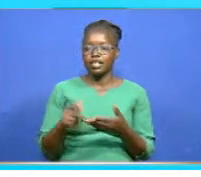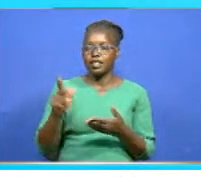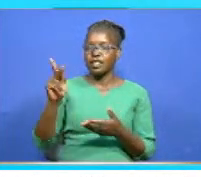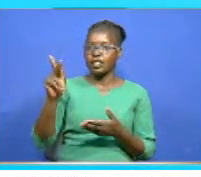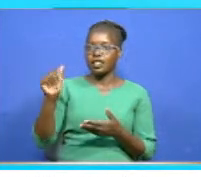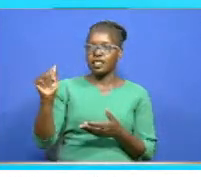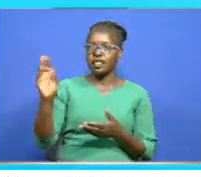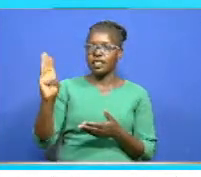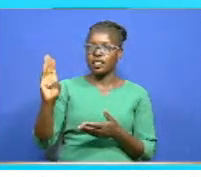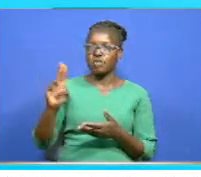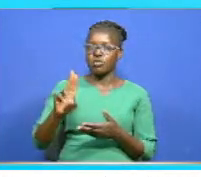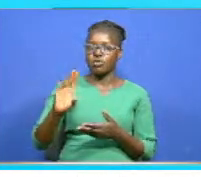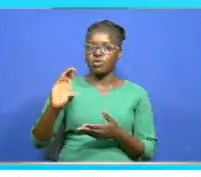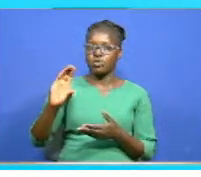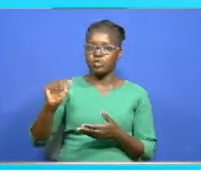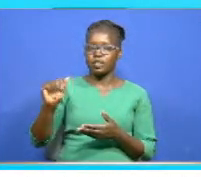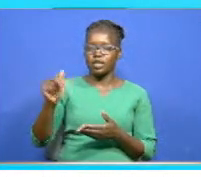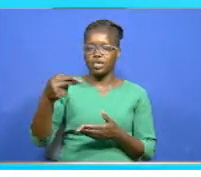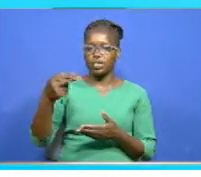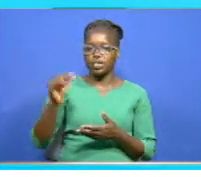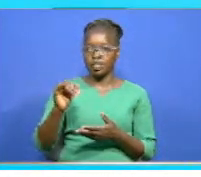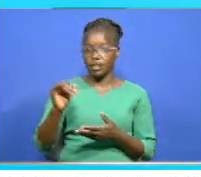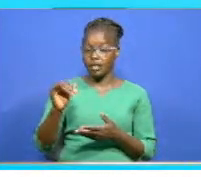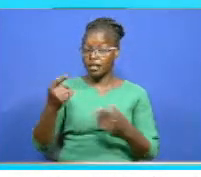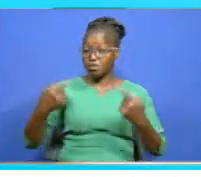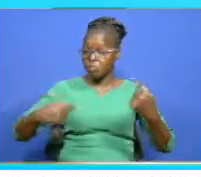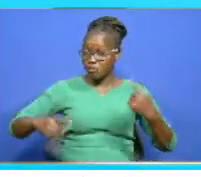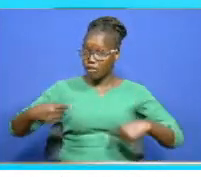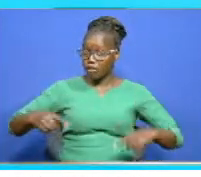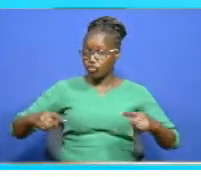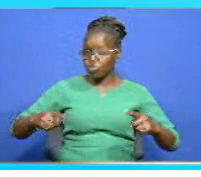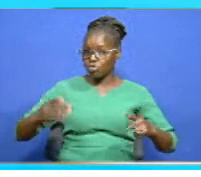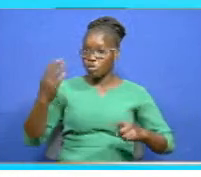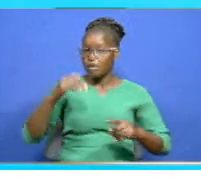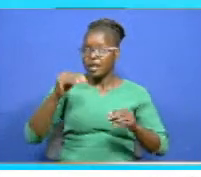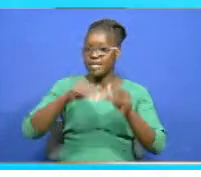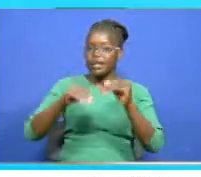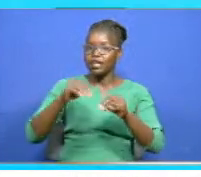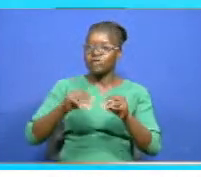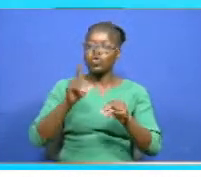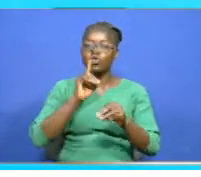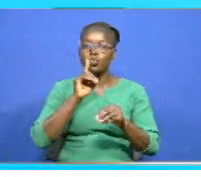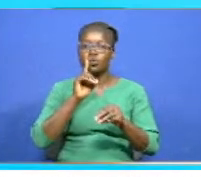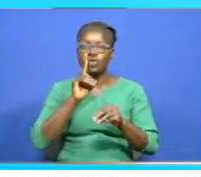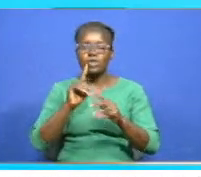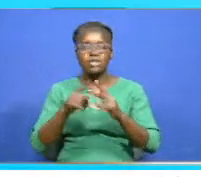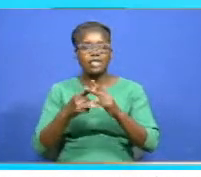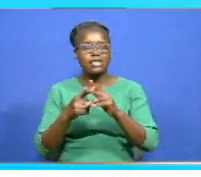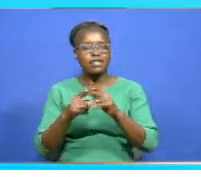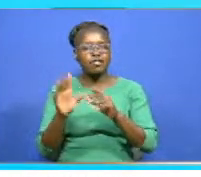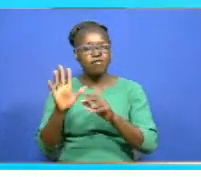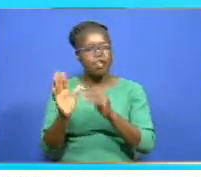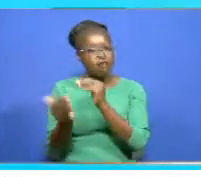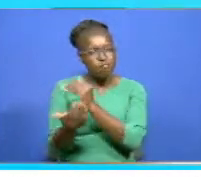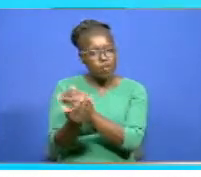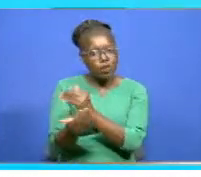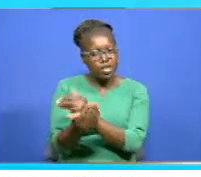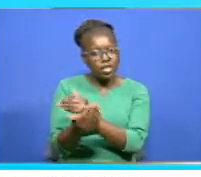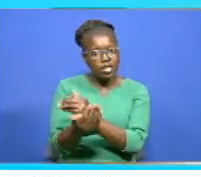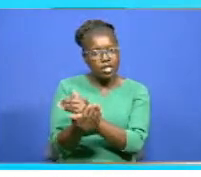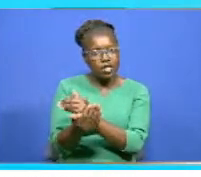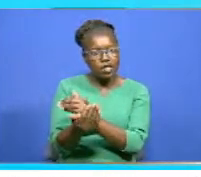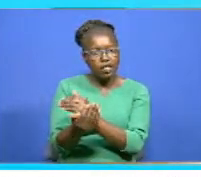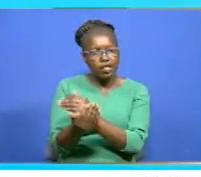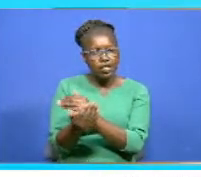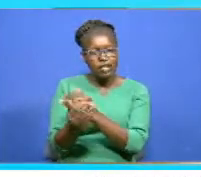and Matungu by-elections. Remember, tomorrow starting 5 a.m. or there is